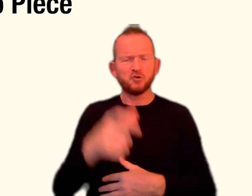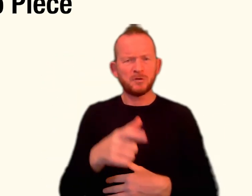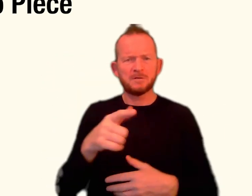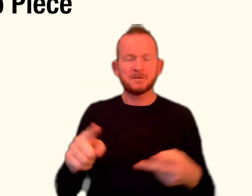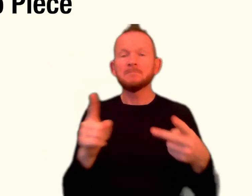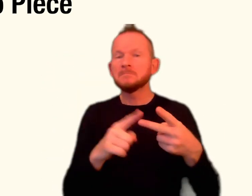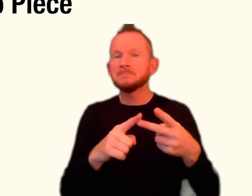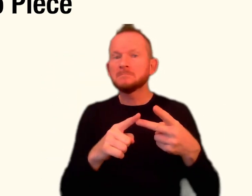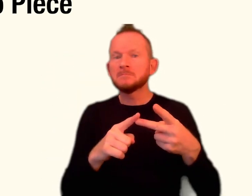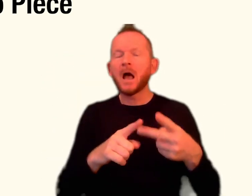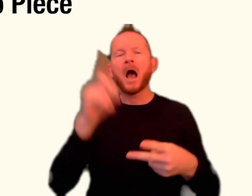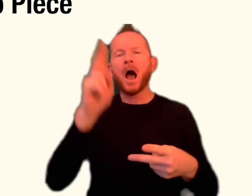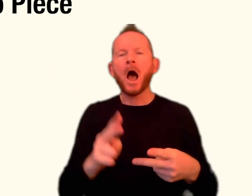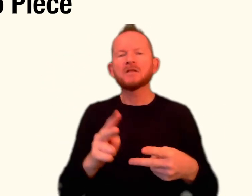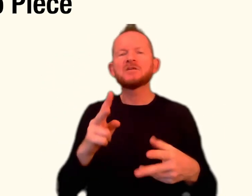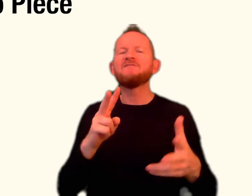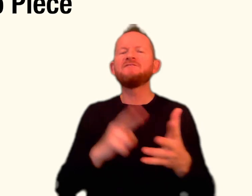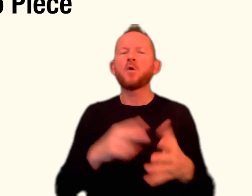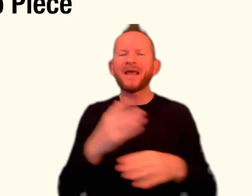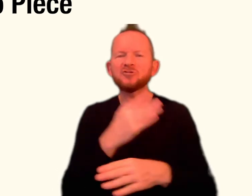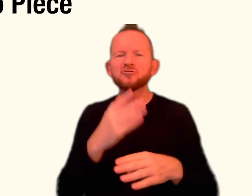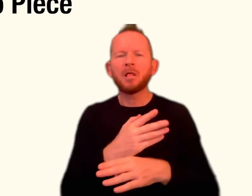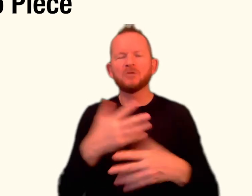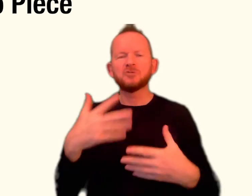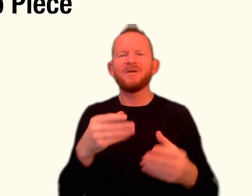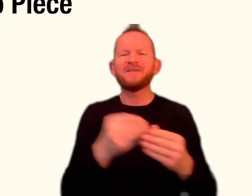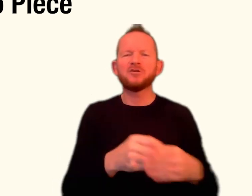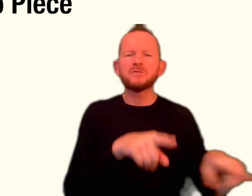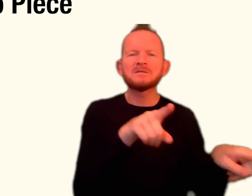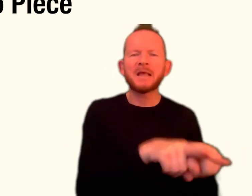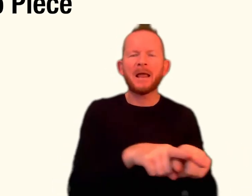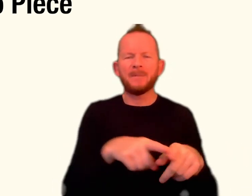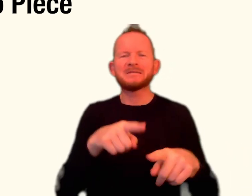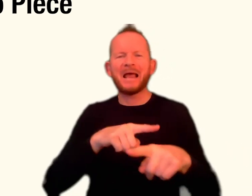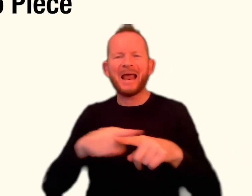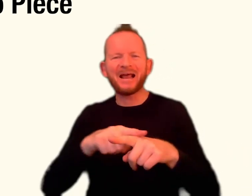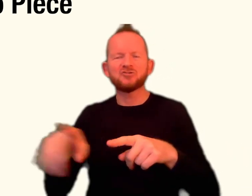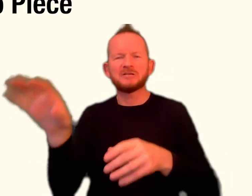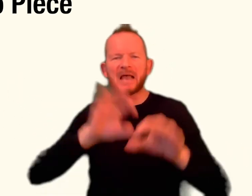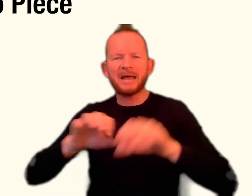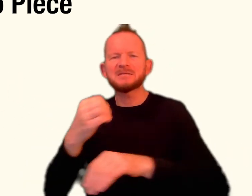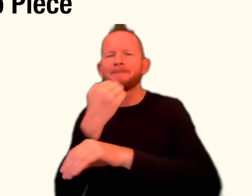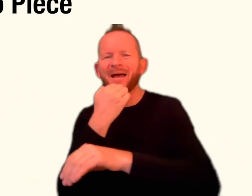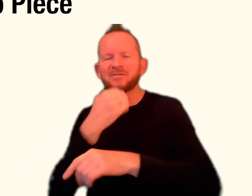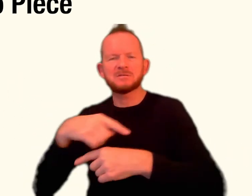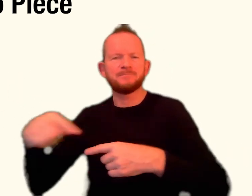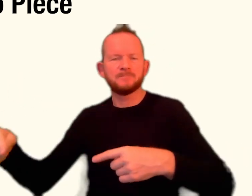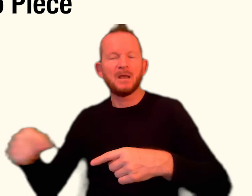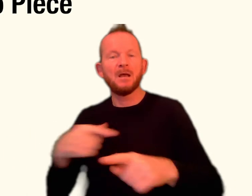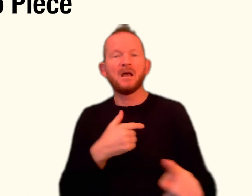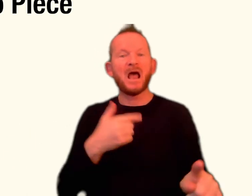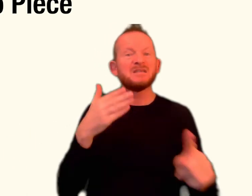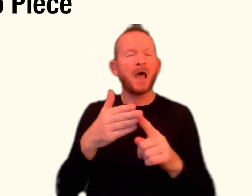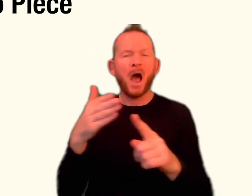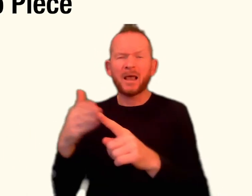vocational subjects should be valued at the same level as maths, English, science, etc. In order to hit targets, schools put too